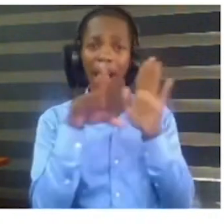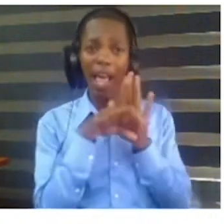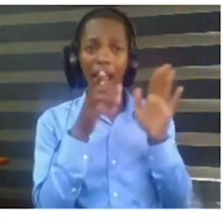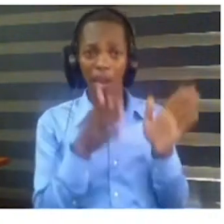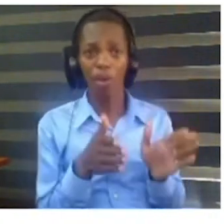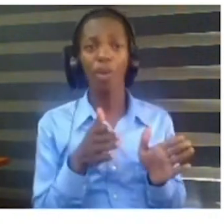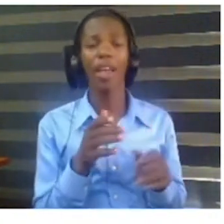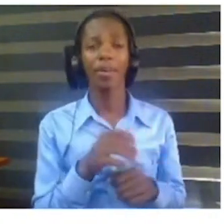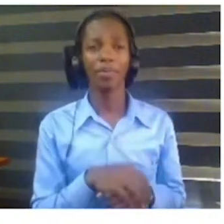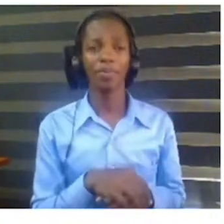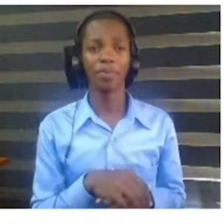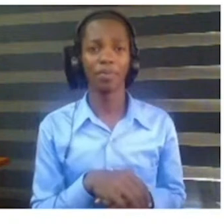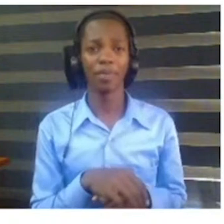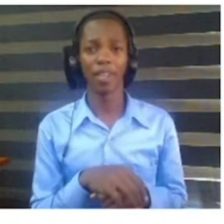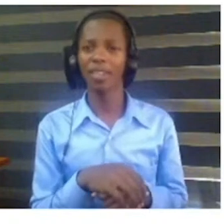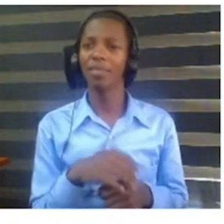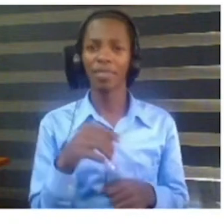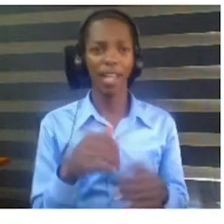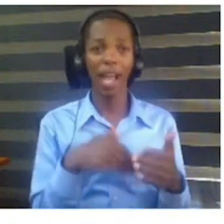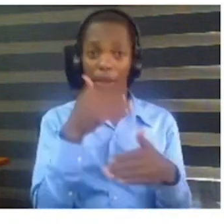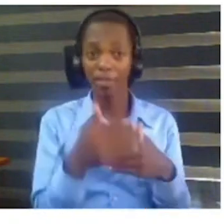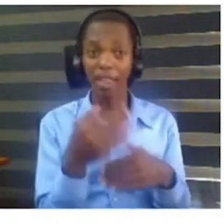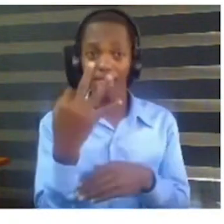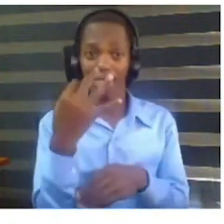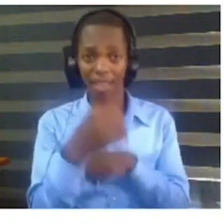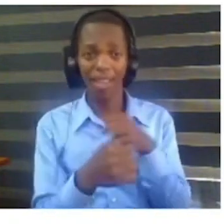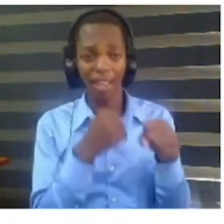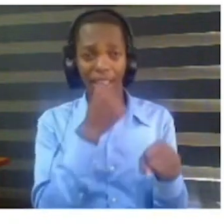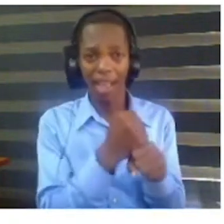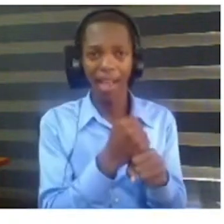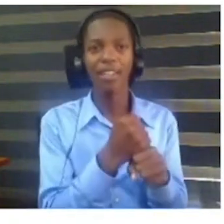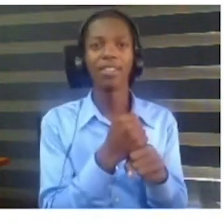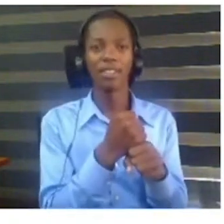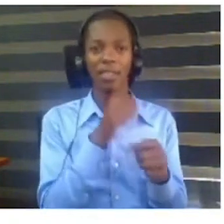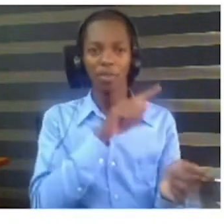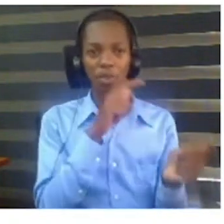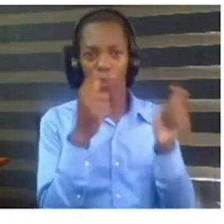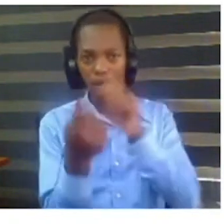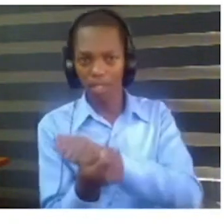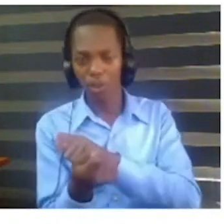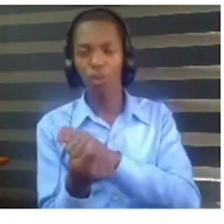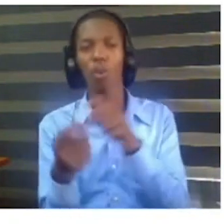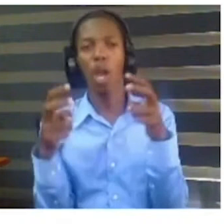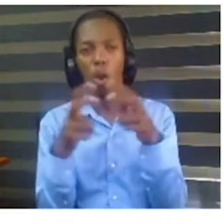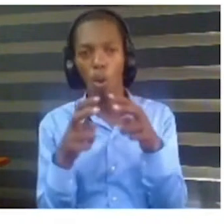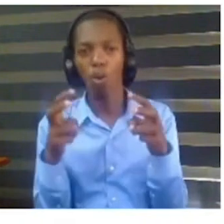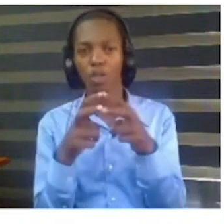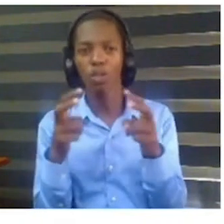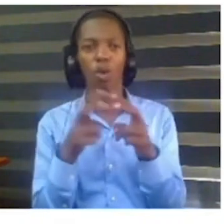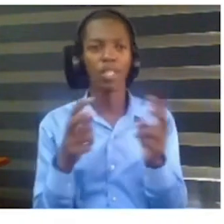litigation. Then after a few years in litigation, I switched over to consulting and writing and public